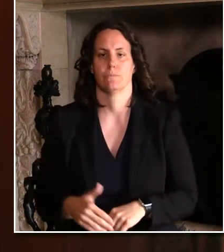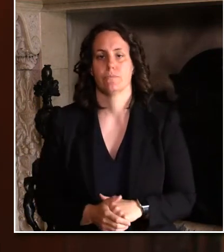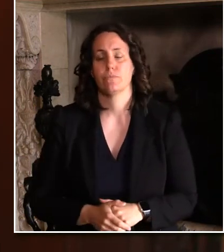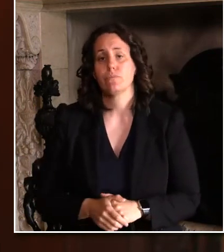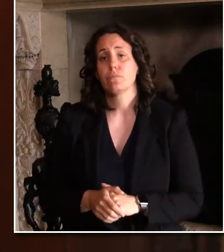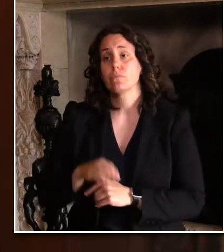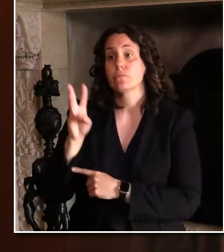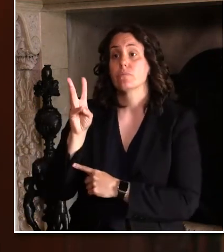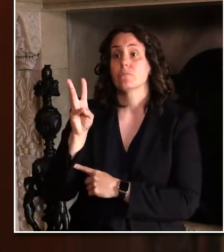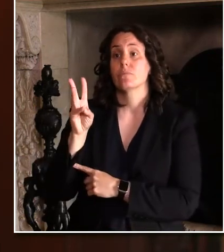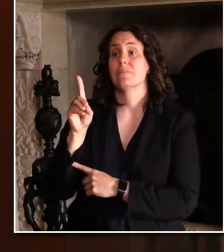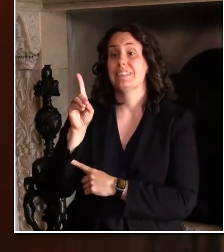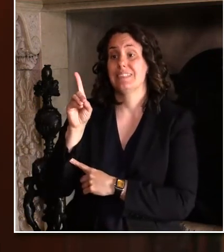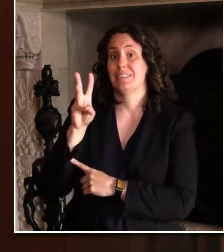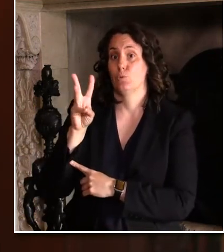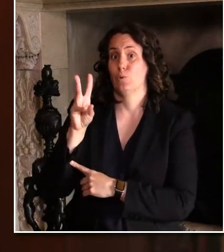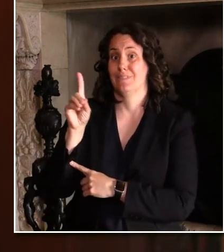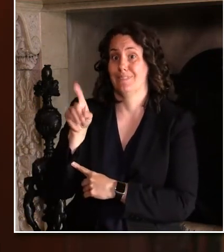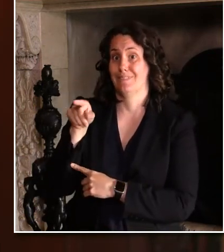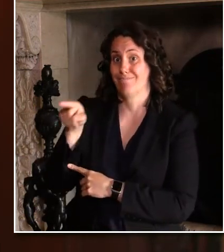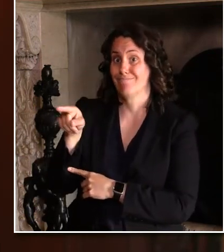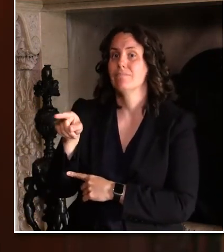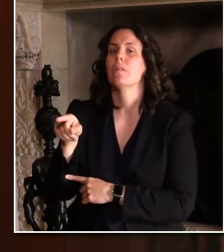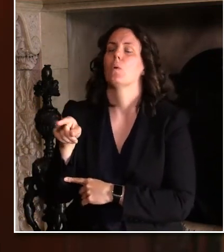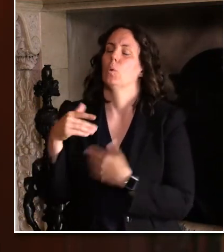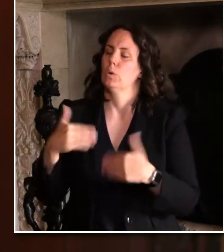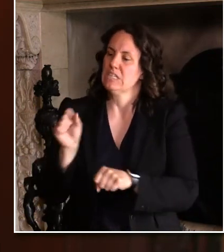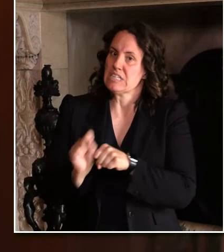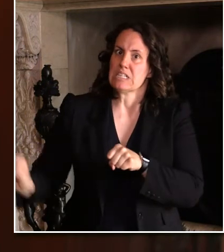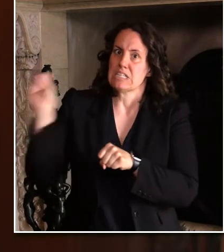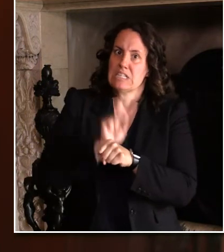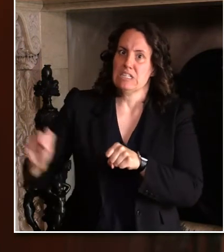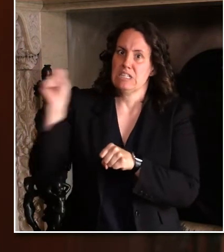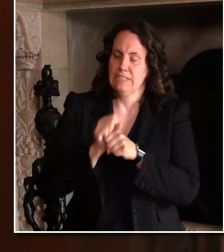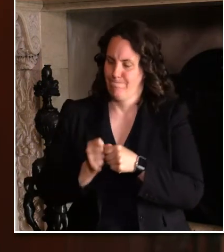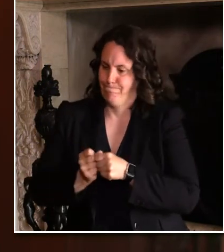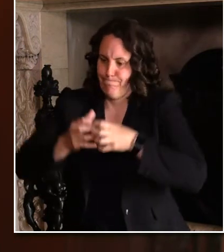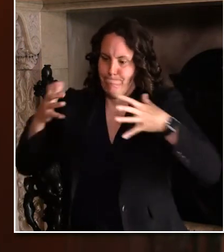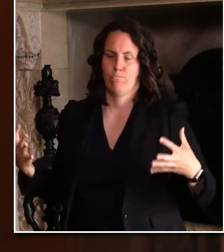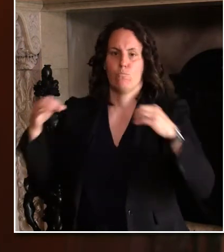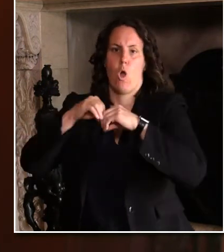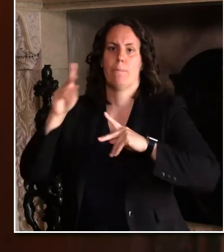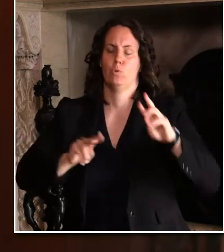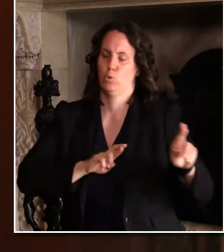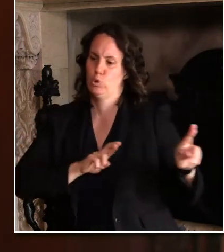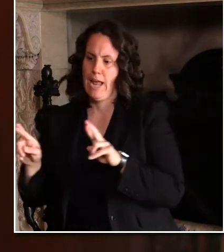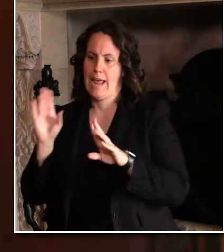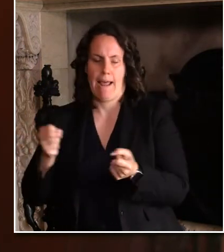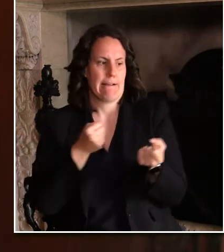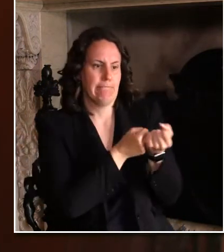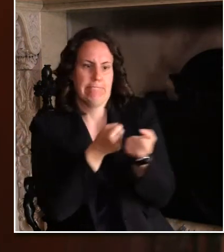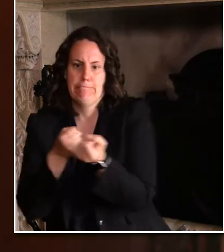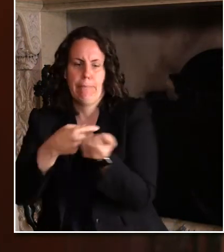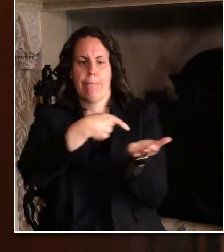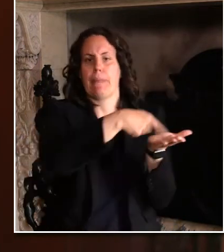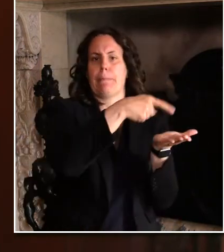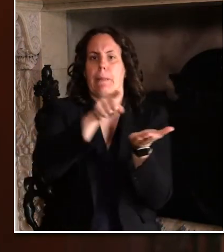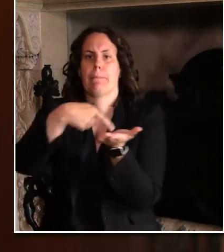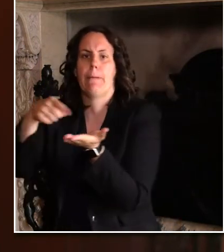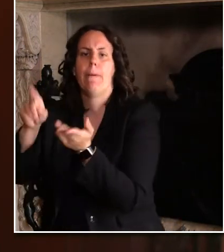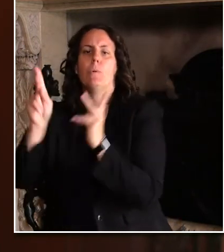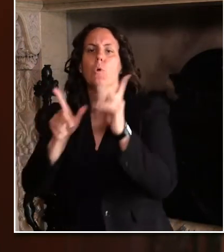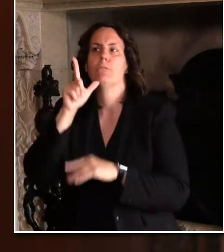hours, and they're adding up to 1,300 staff, including contractors, state employee transfers, and new hires.